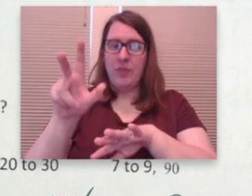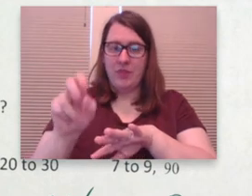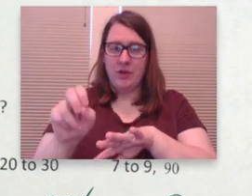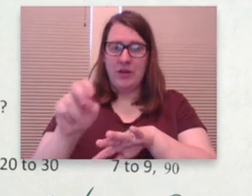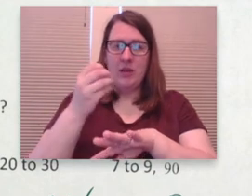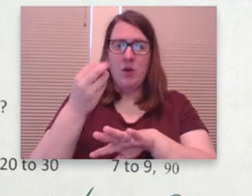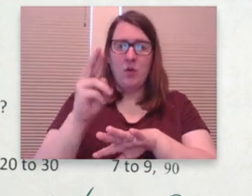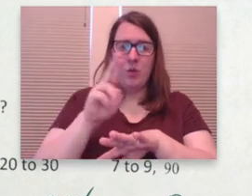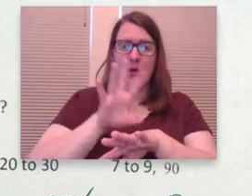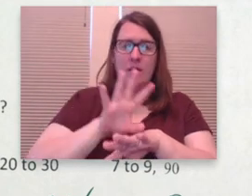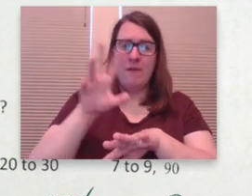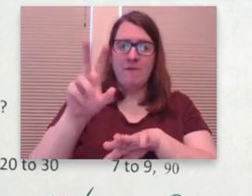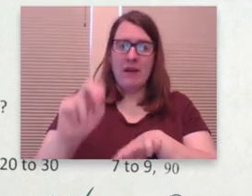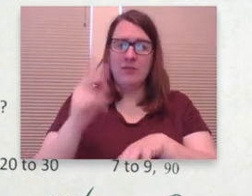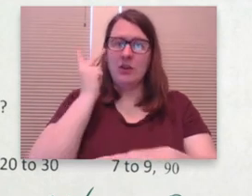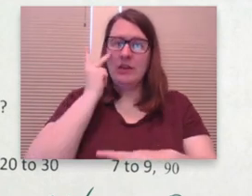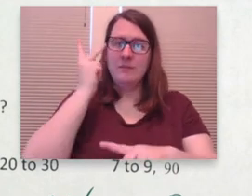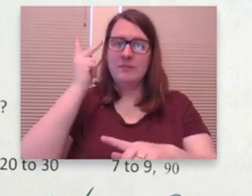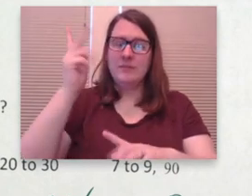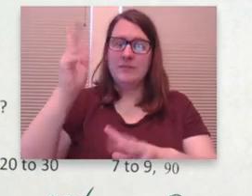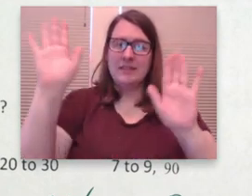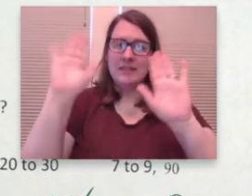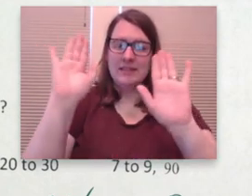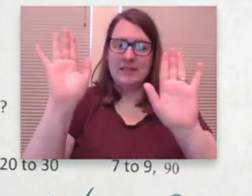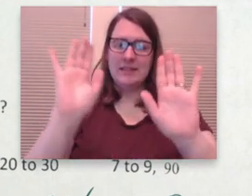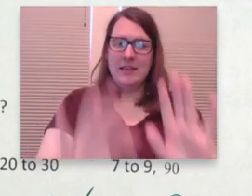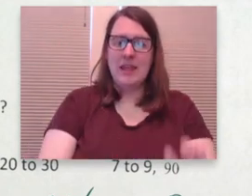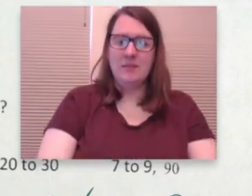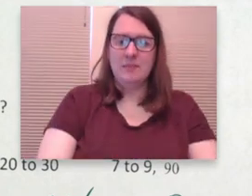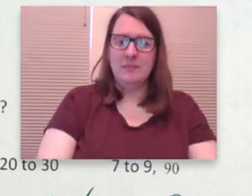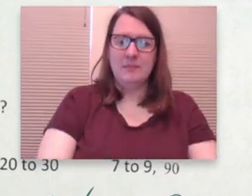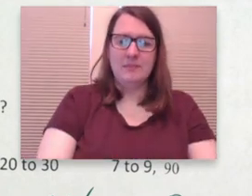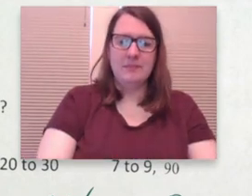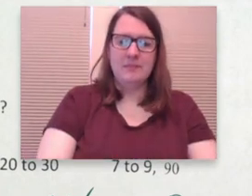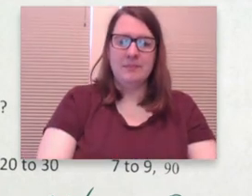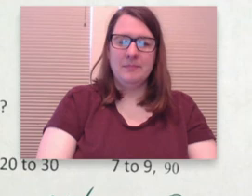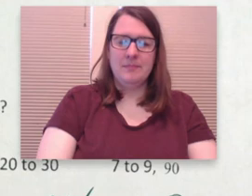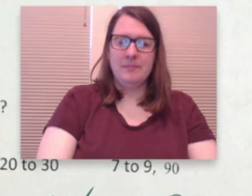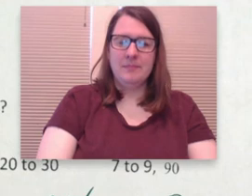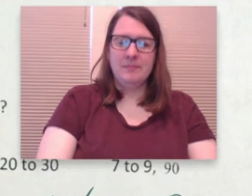11, 1:30, or 5:30. See you then.